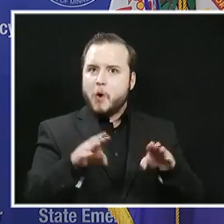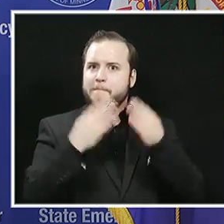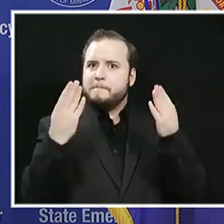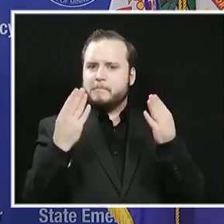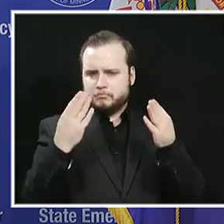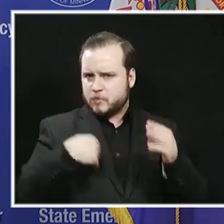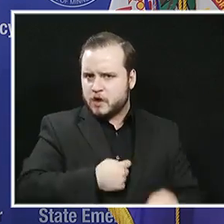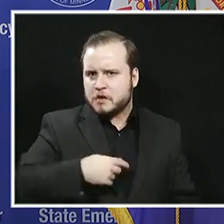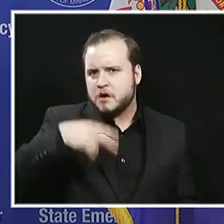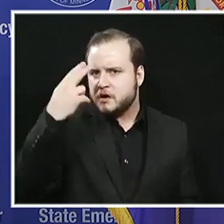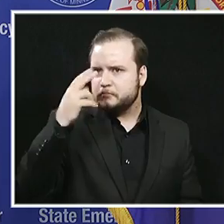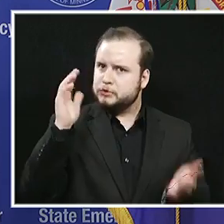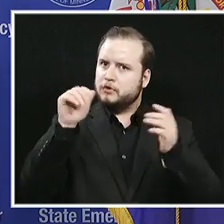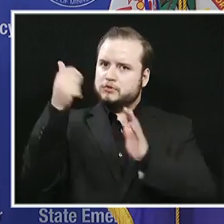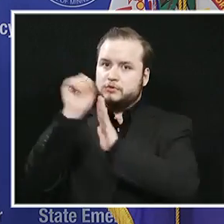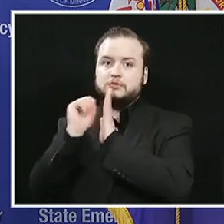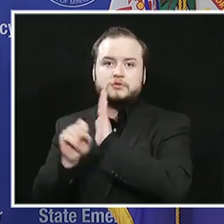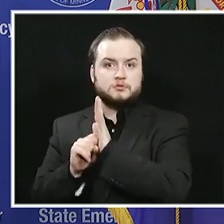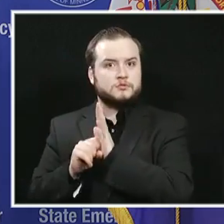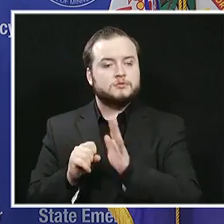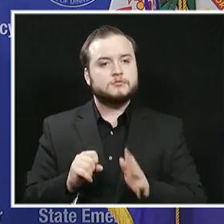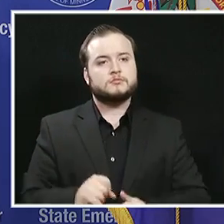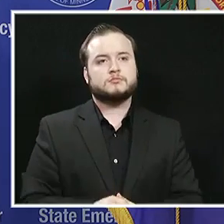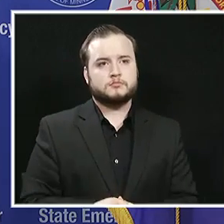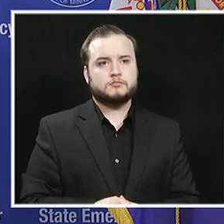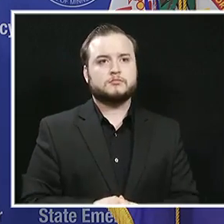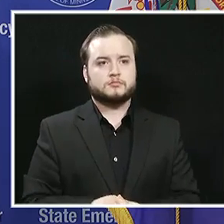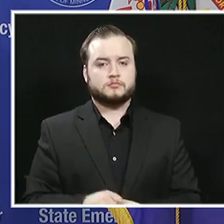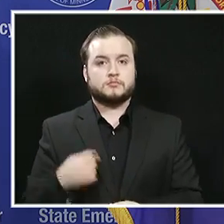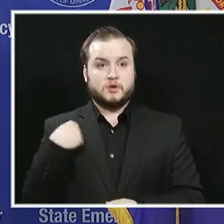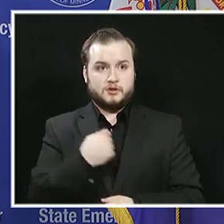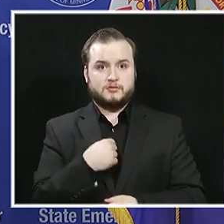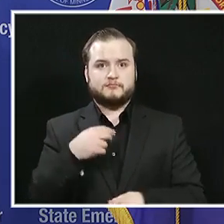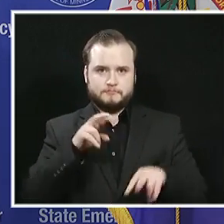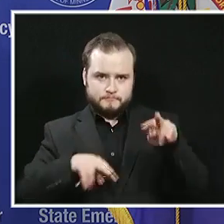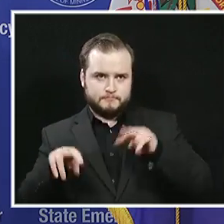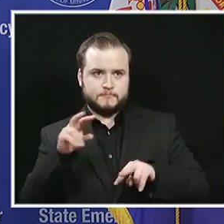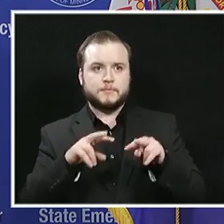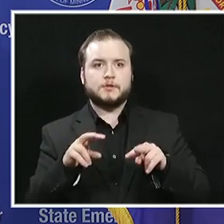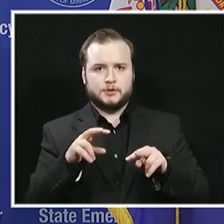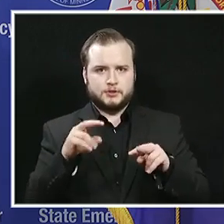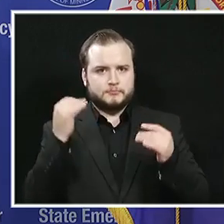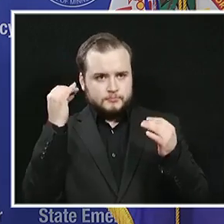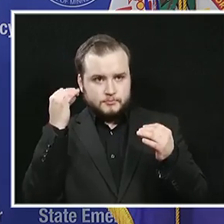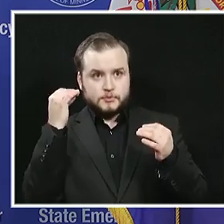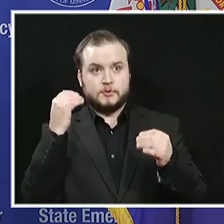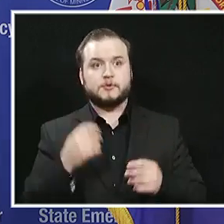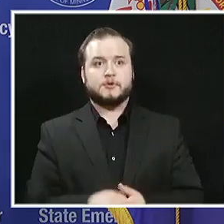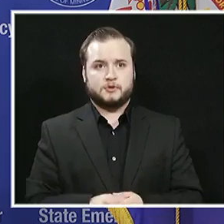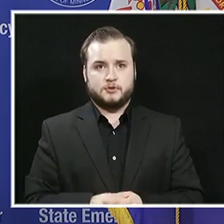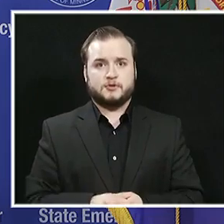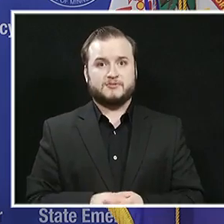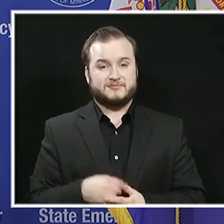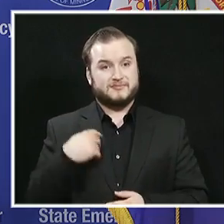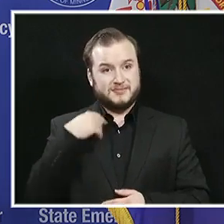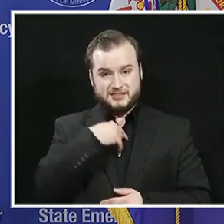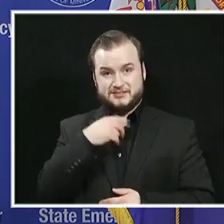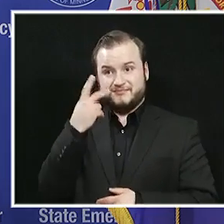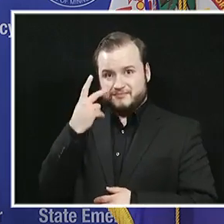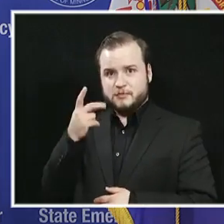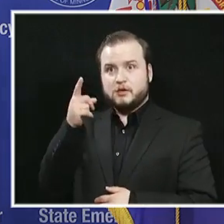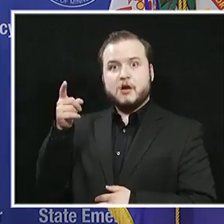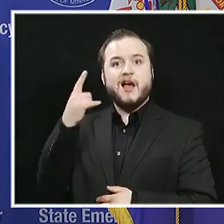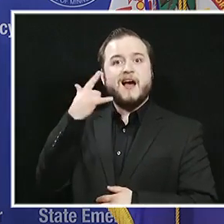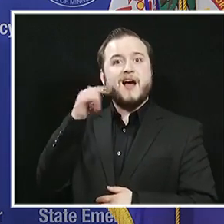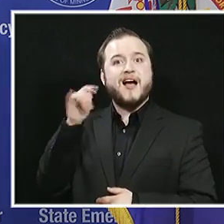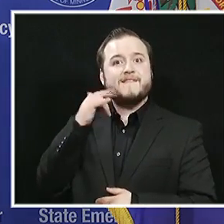above 82%. It has been strategically to not let people, because there is one of the fears that I think you saw with California. They